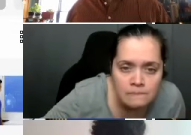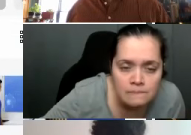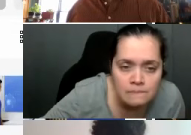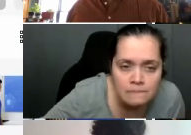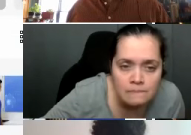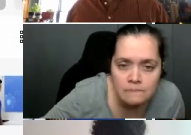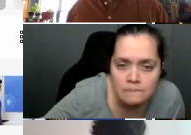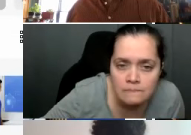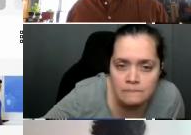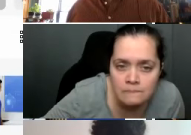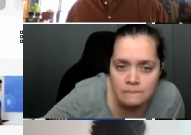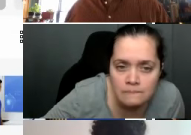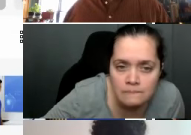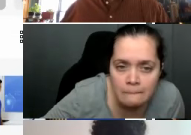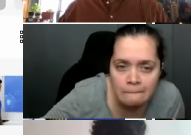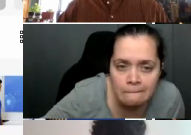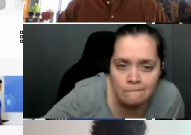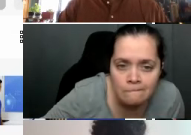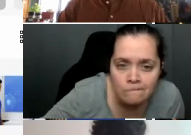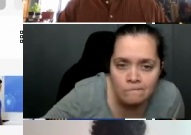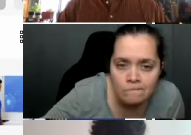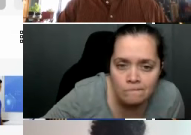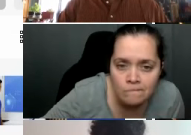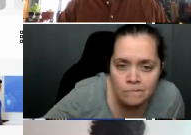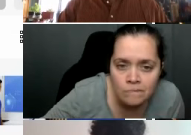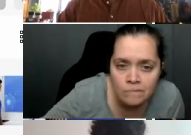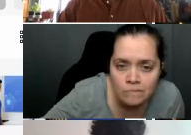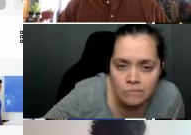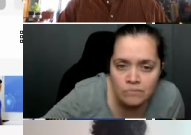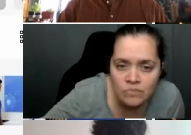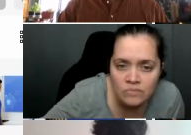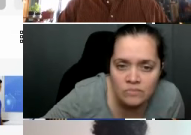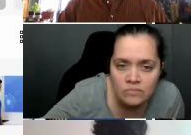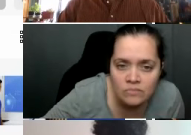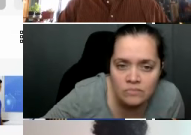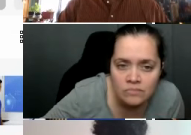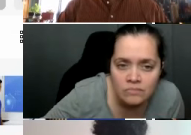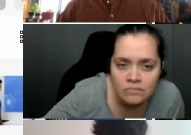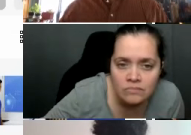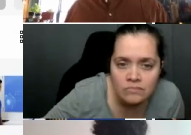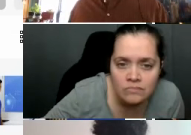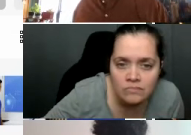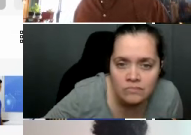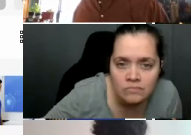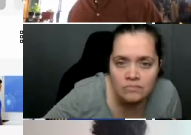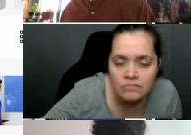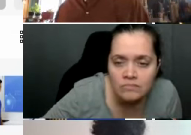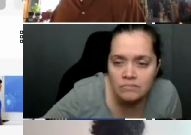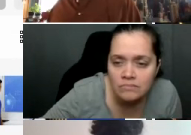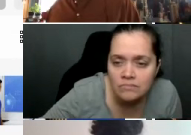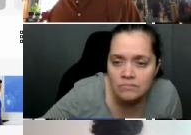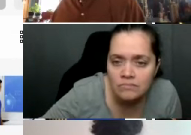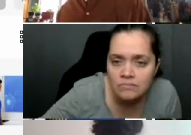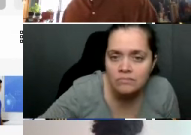Dr. Cynthia Sales and Professor Donald Huke. Huke? Huke. Okay. So you should be able to